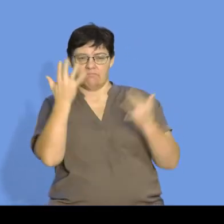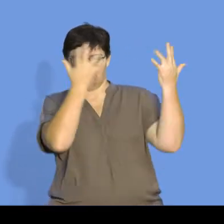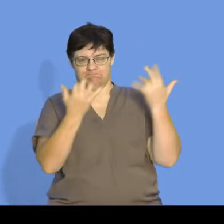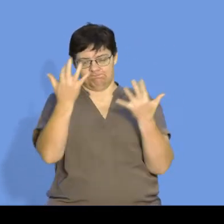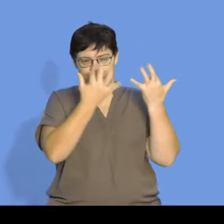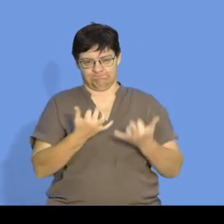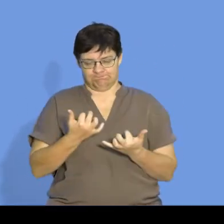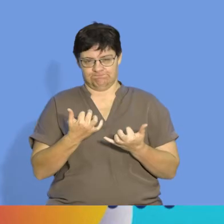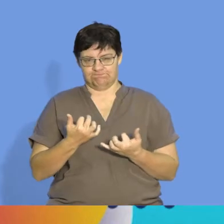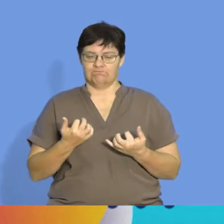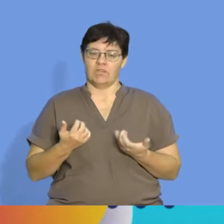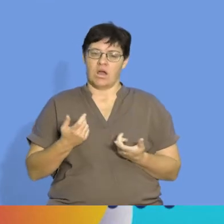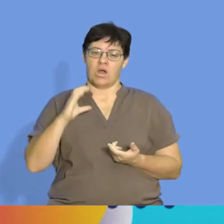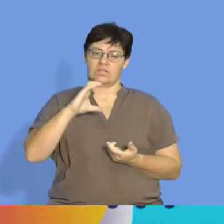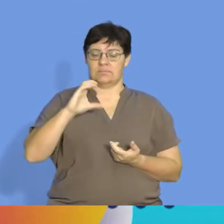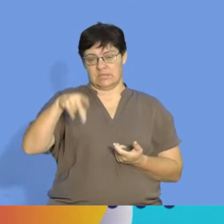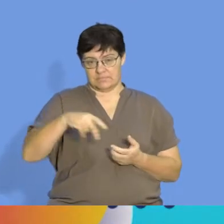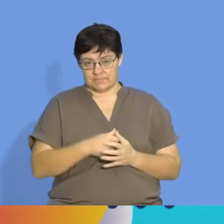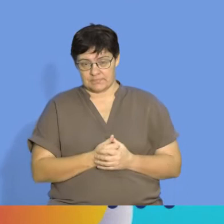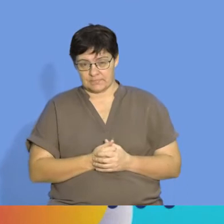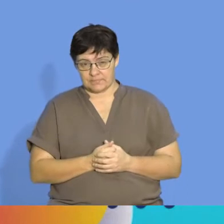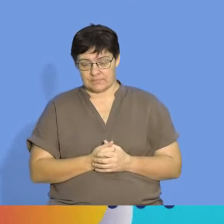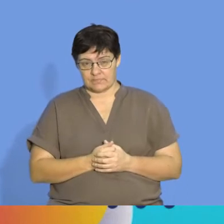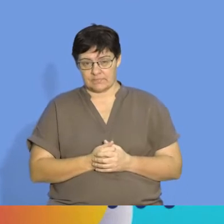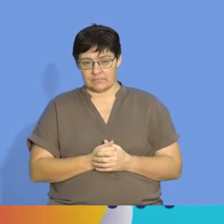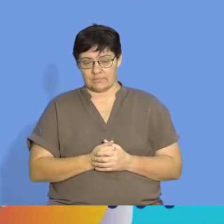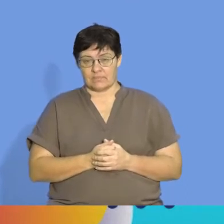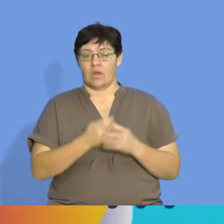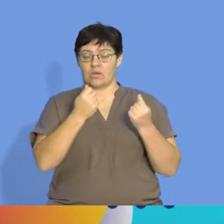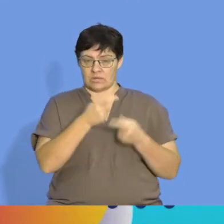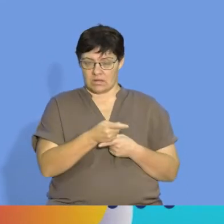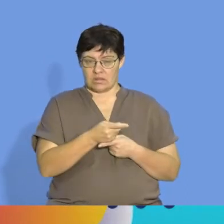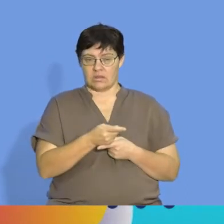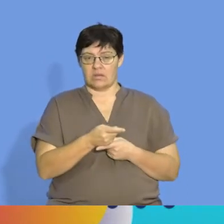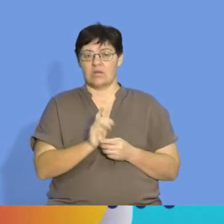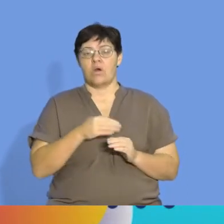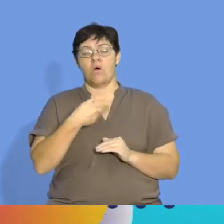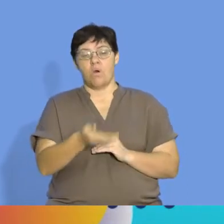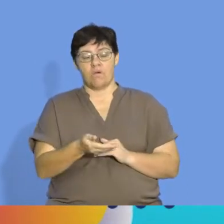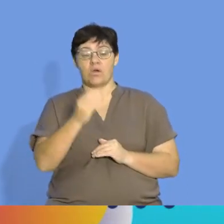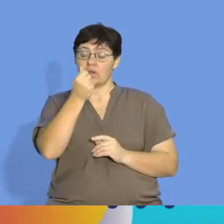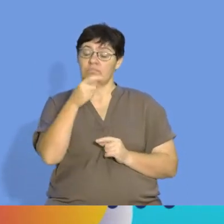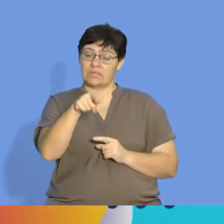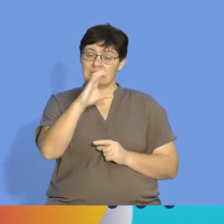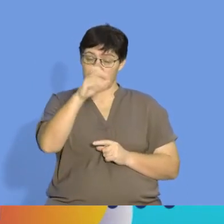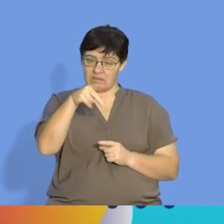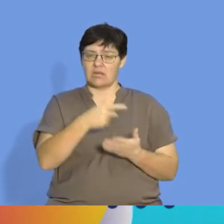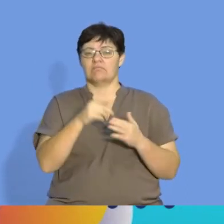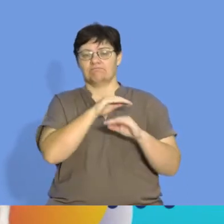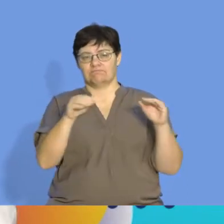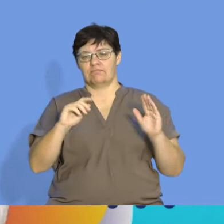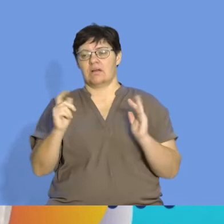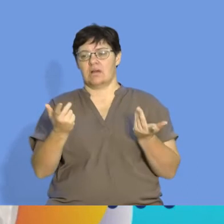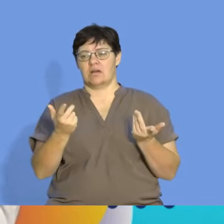when you are calculating your cost of sales. Once again, cost price over your selling price